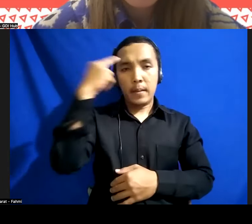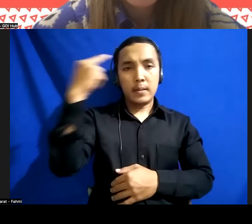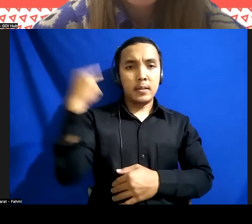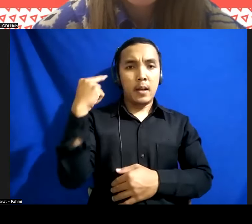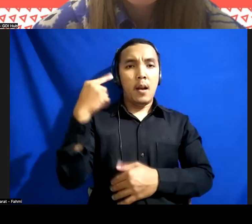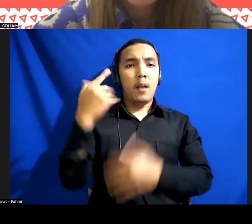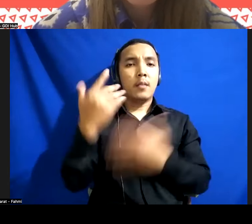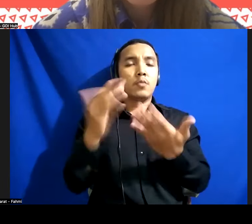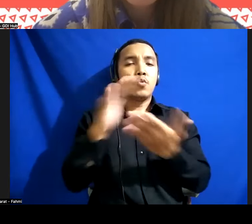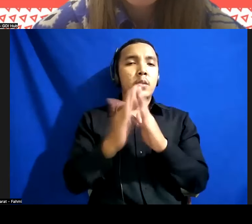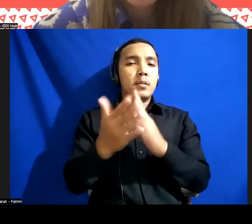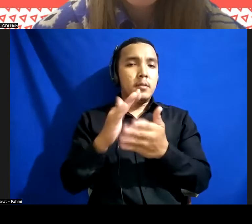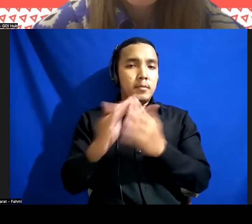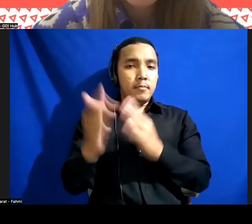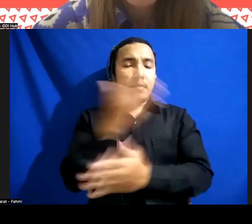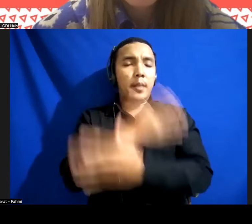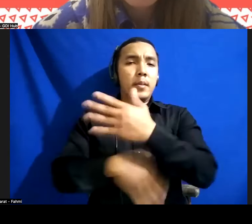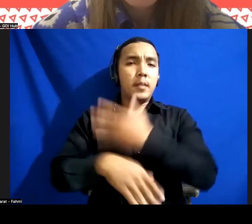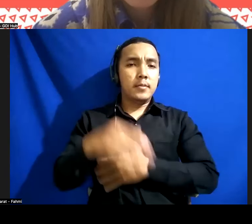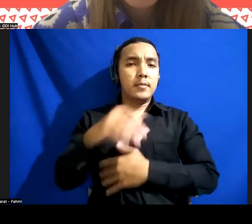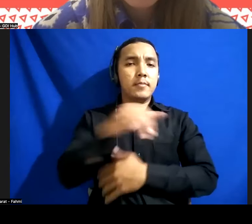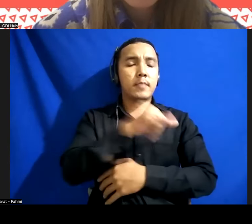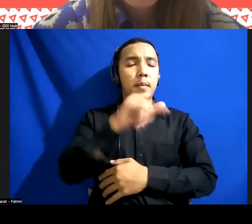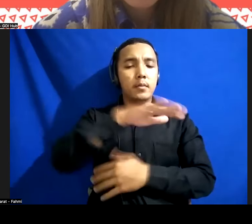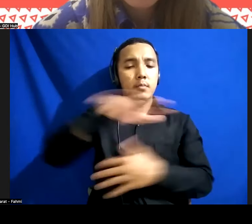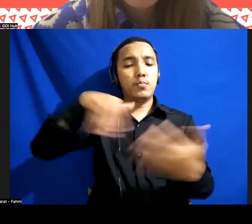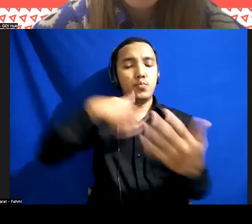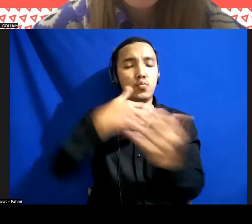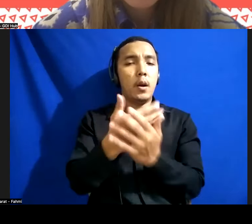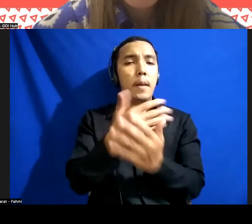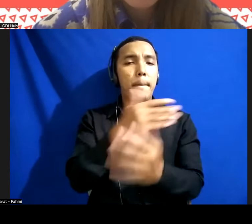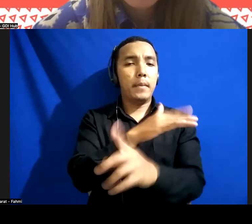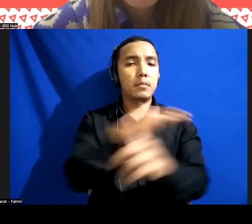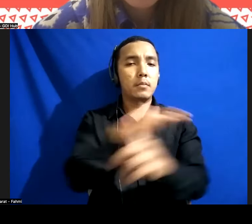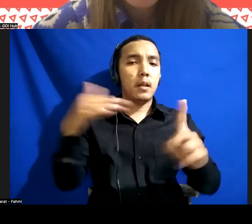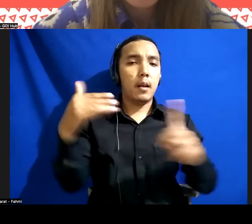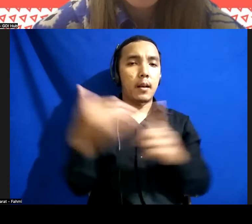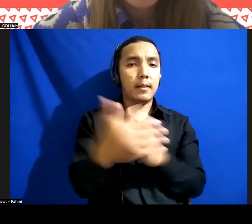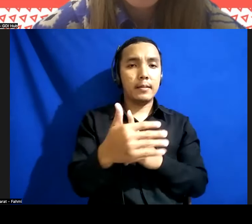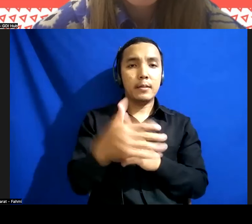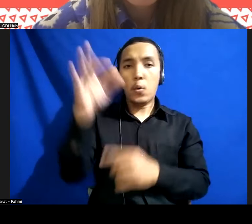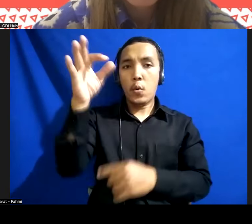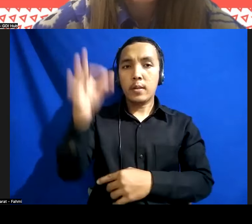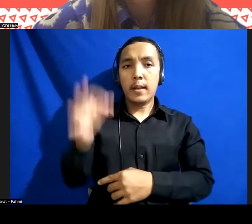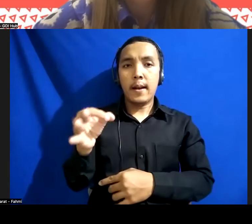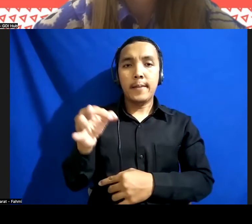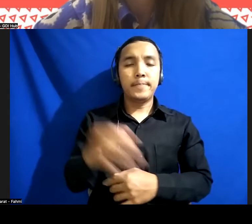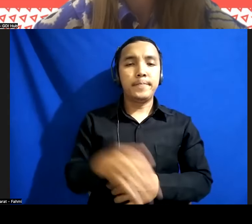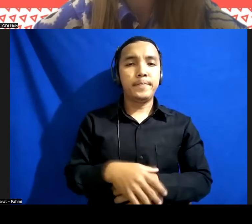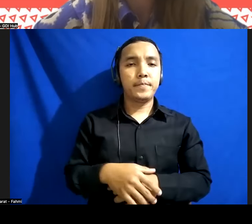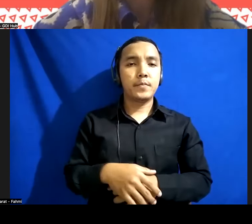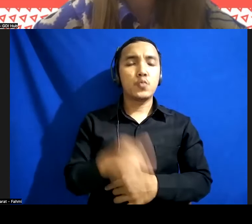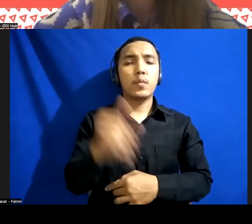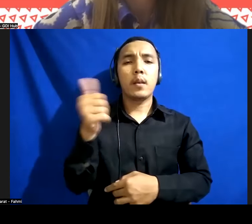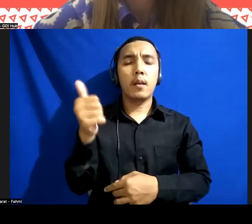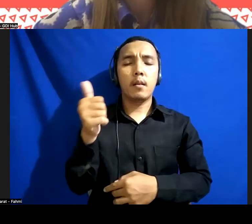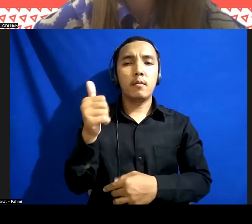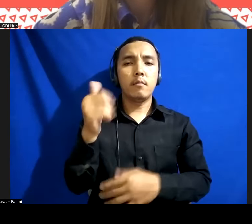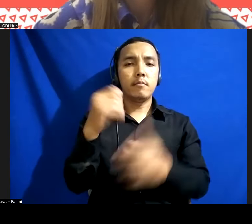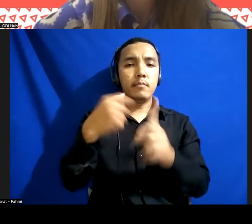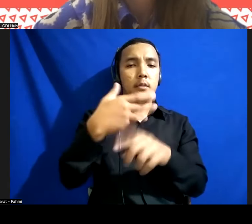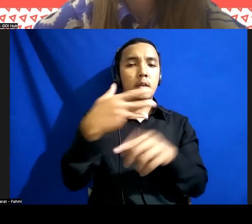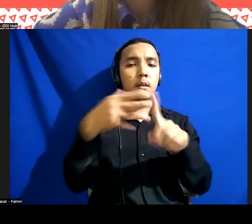and organizations of persons with disabilities, as well as the public and the community residents in the city, so that